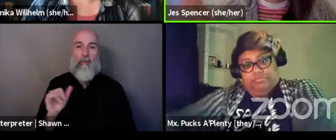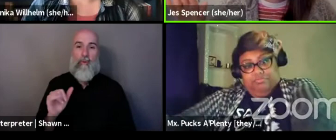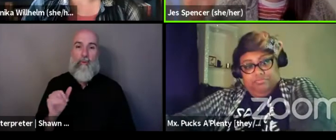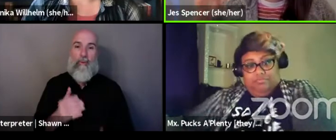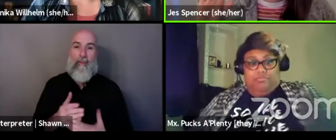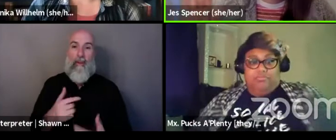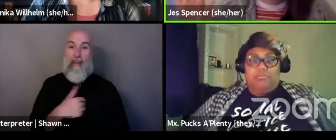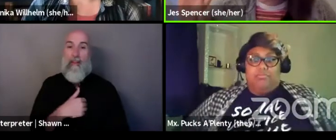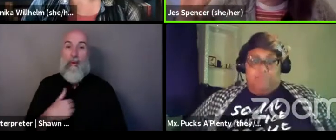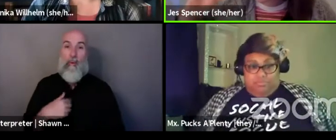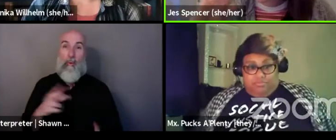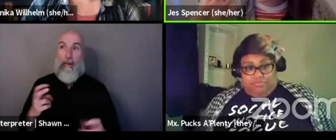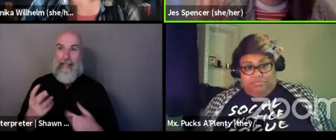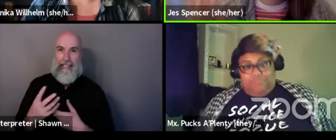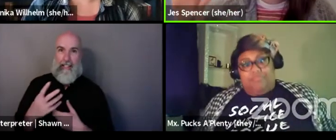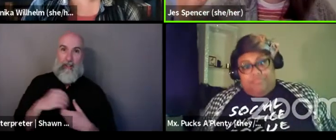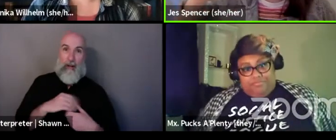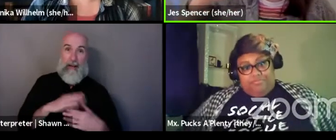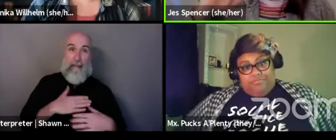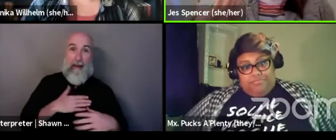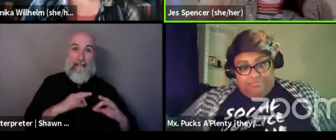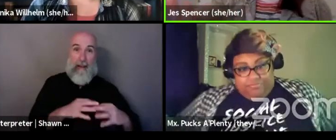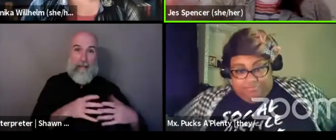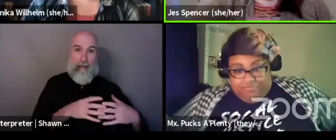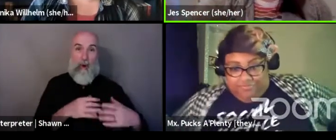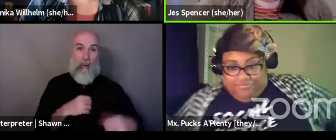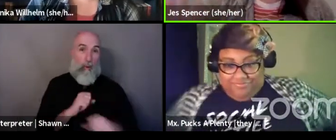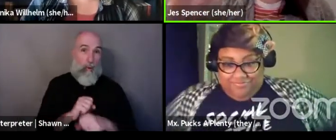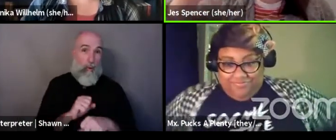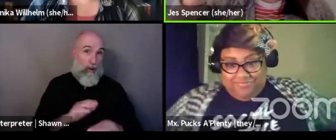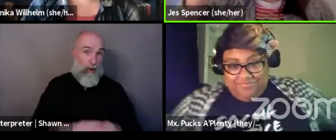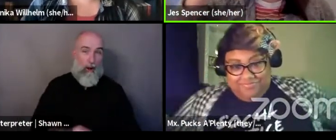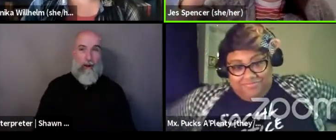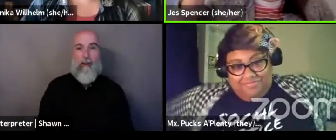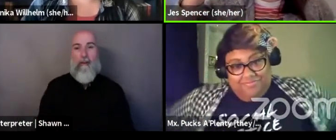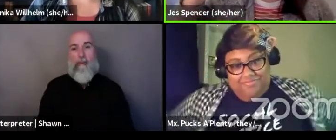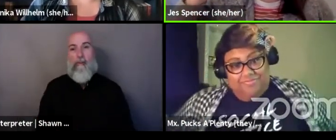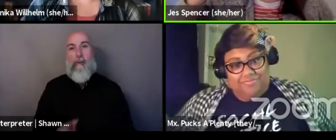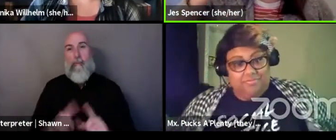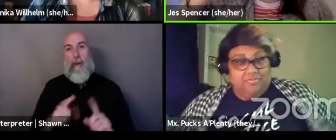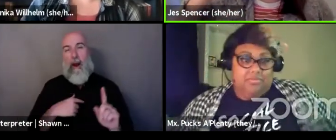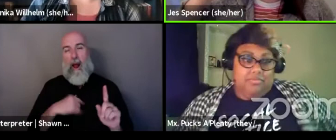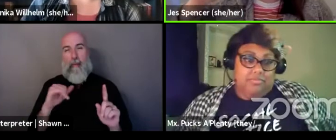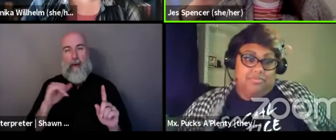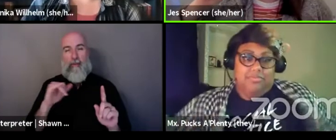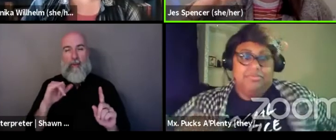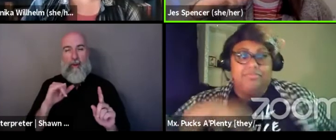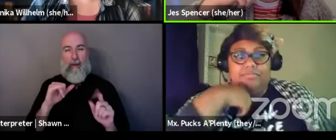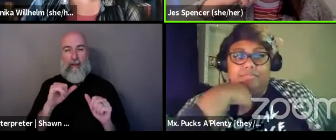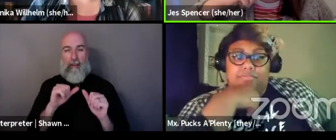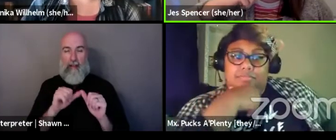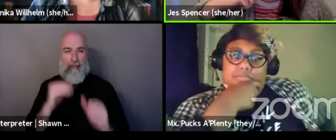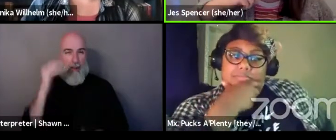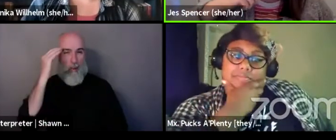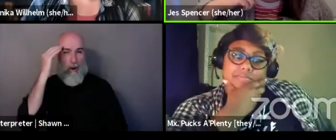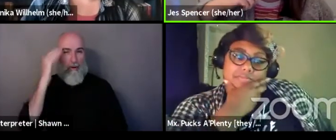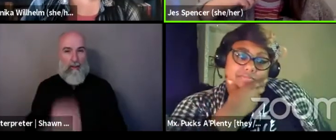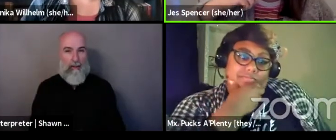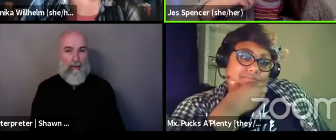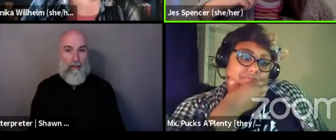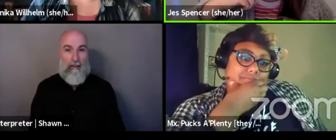thing we internally within my family scope work on often. But something that I'm also constantly aware of is, you